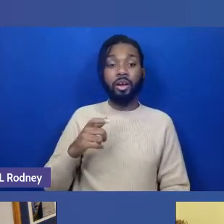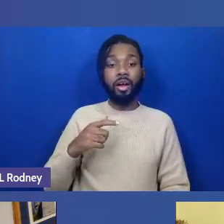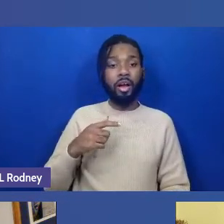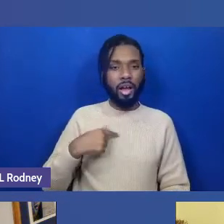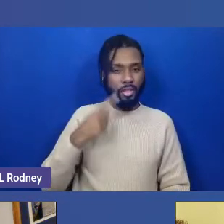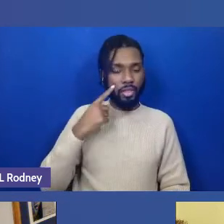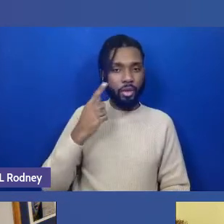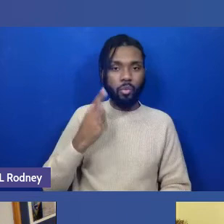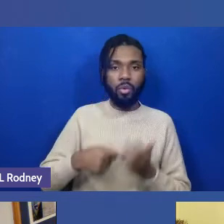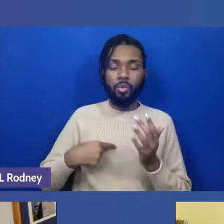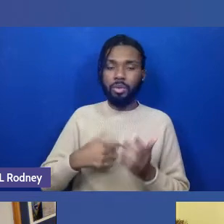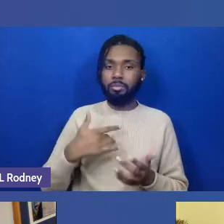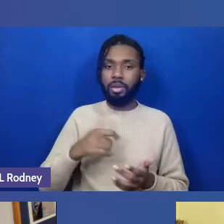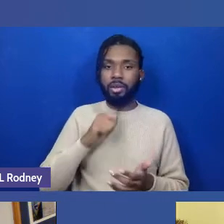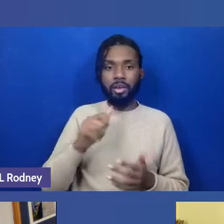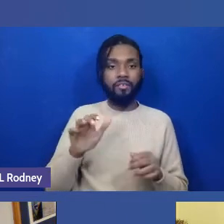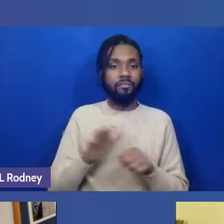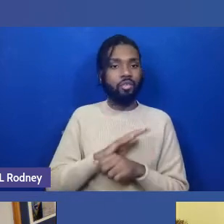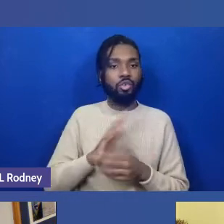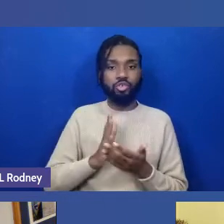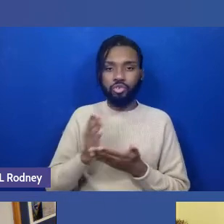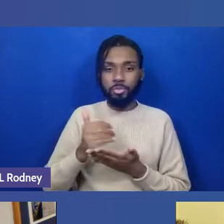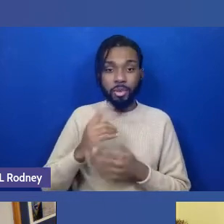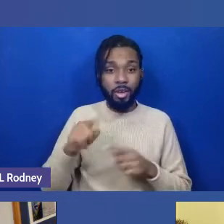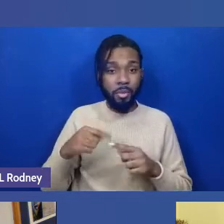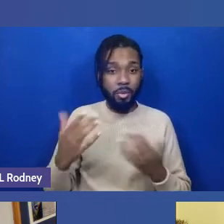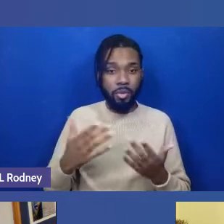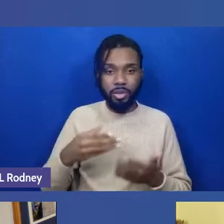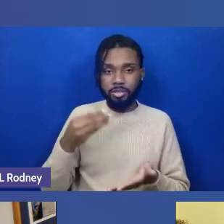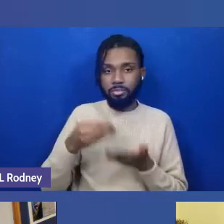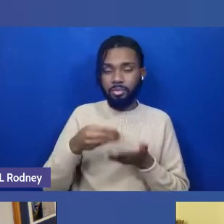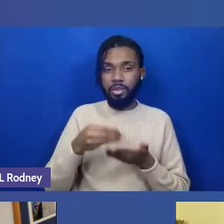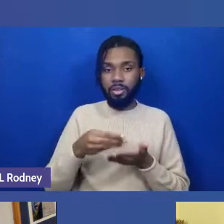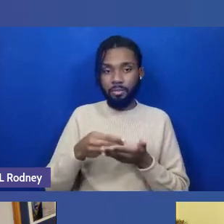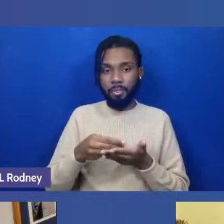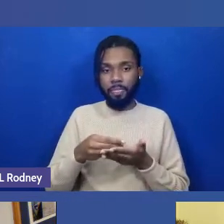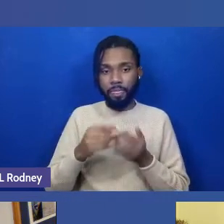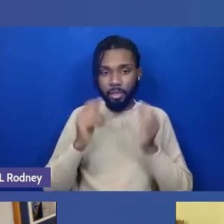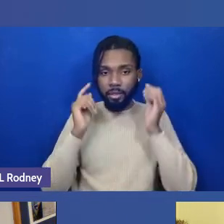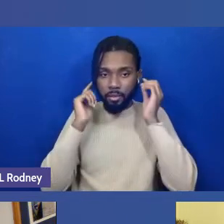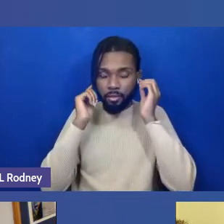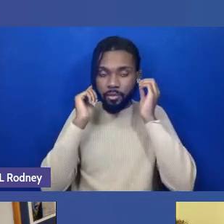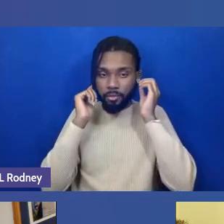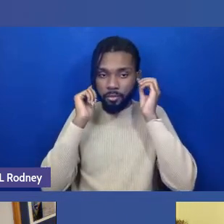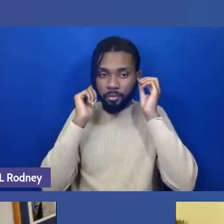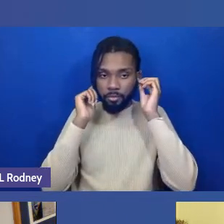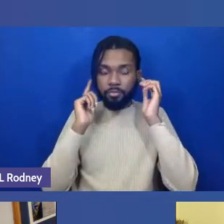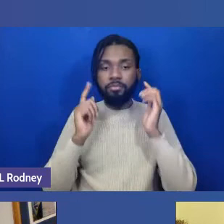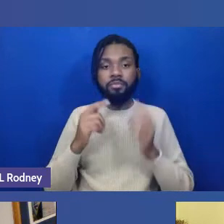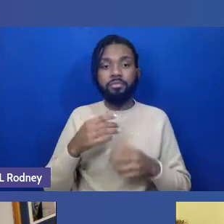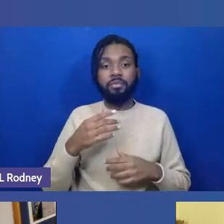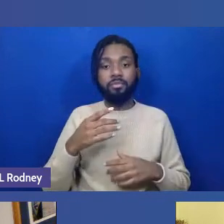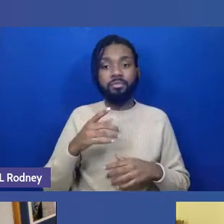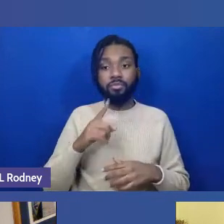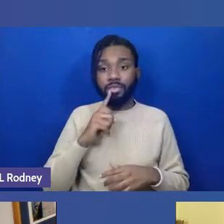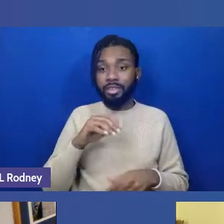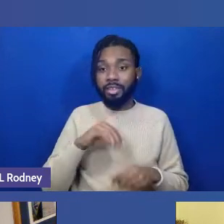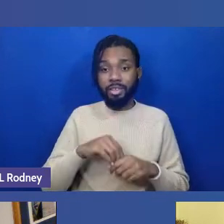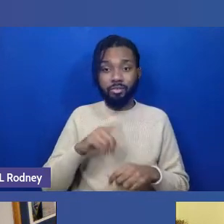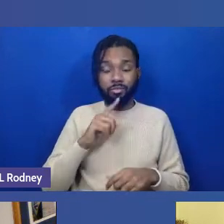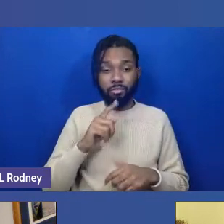these relationships is money, right? Because I mean, in its most simplest form,